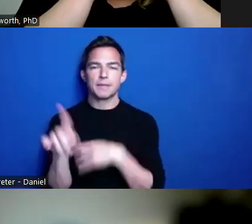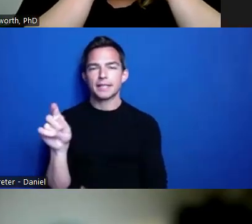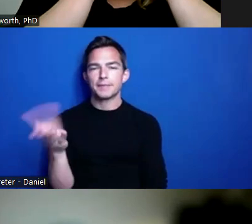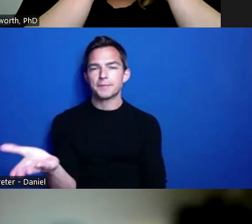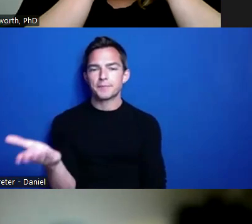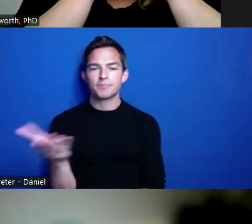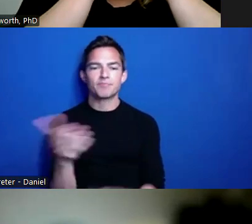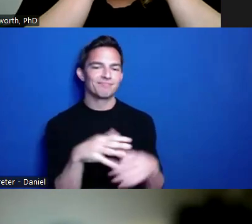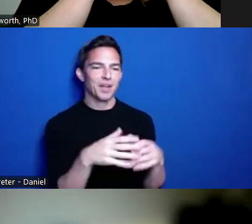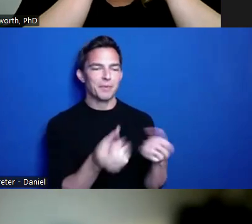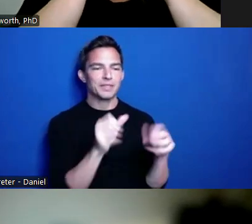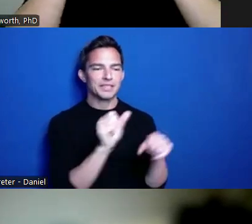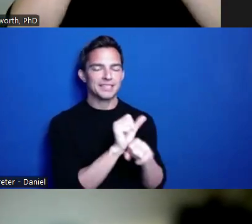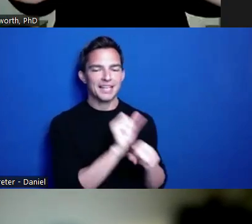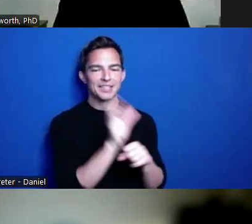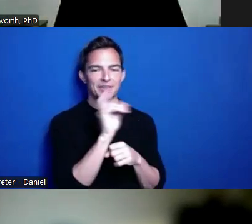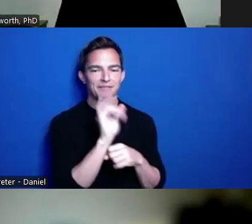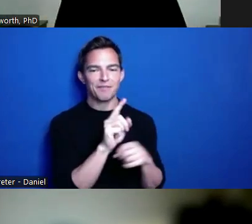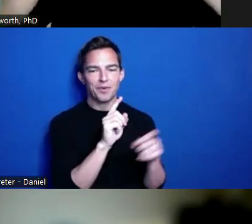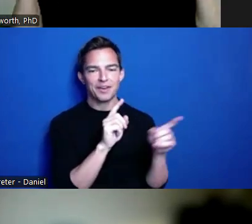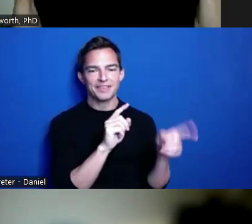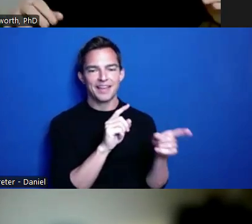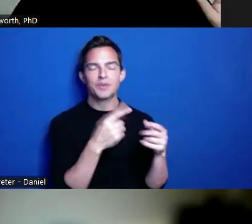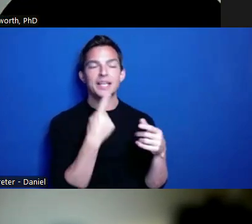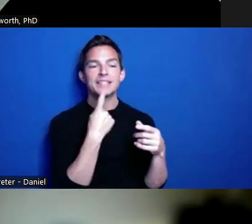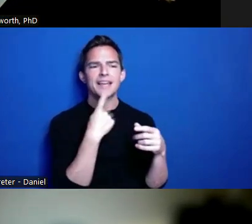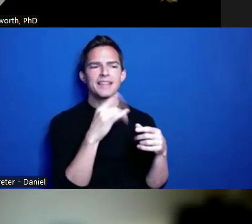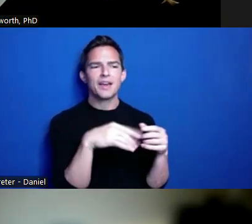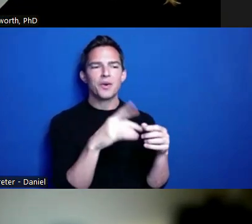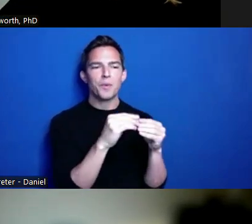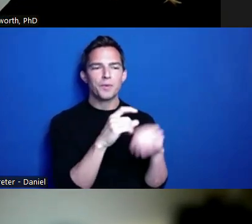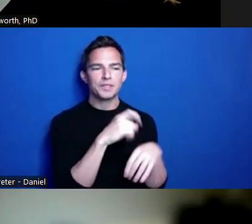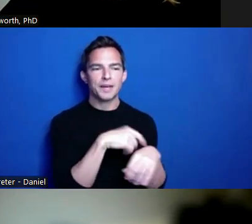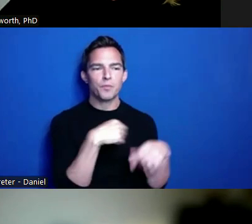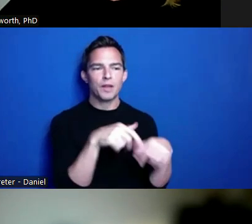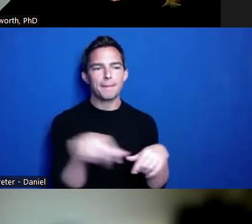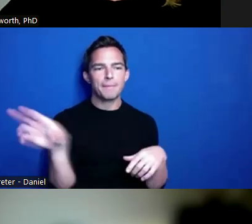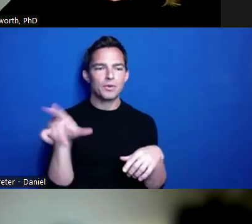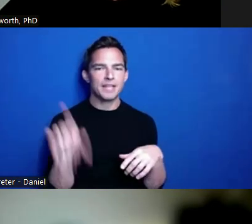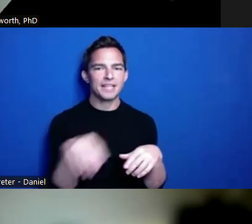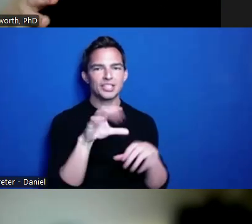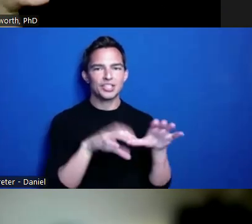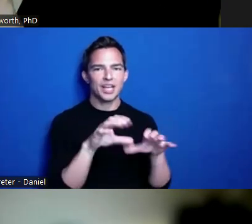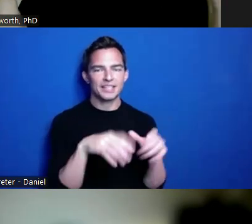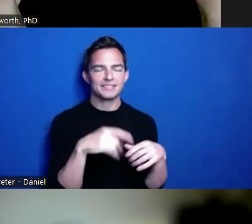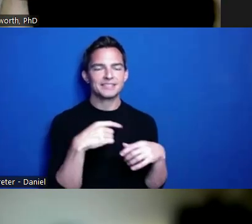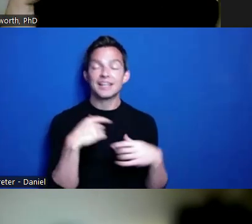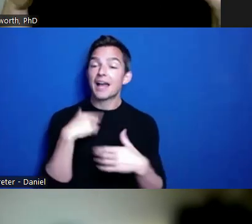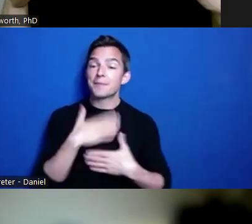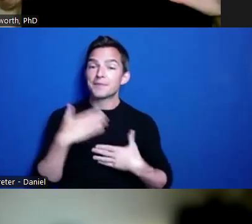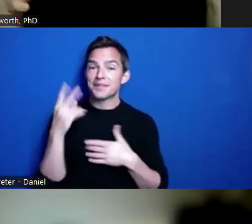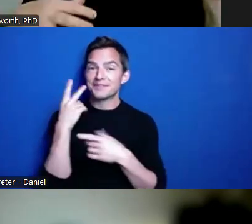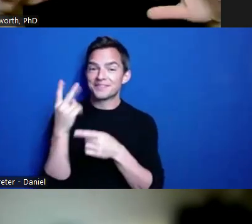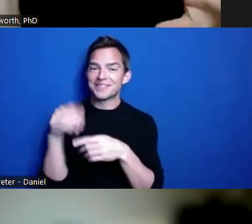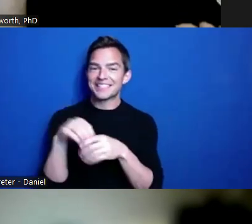I was multitasking, looking for a resource. Say that one more time while I pop this link in the chat. Absolutely. And I appreciate the fact that I've seen you're in